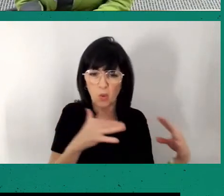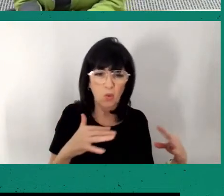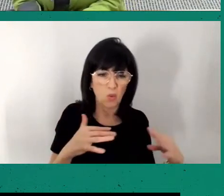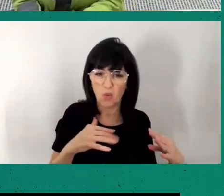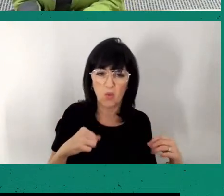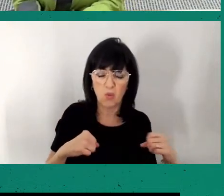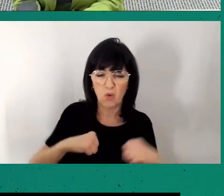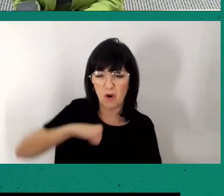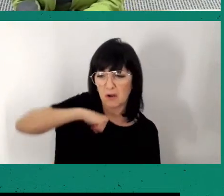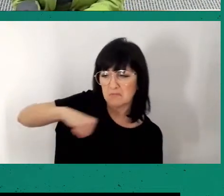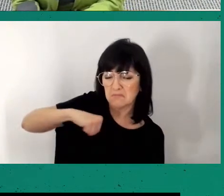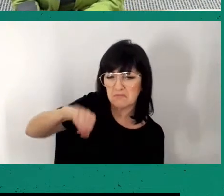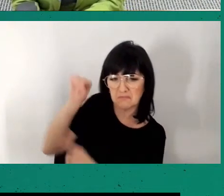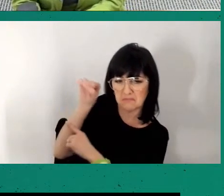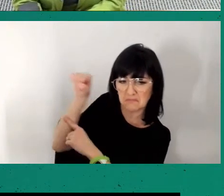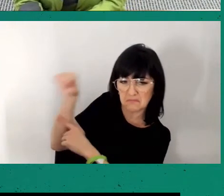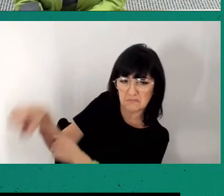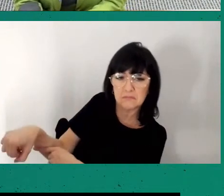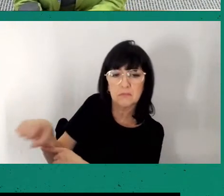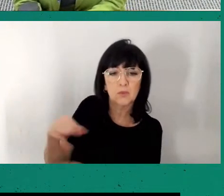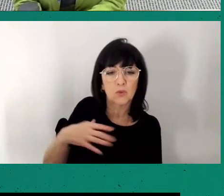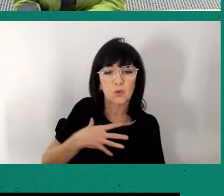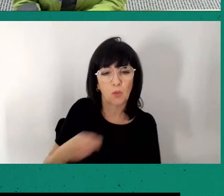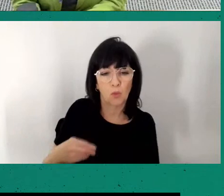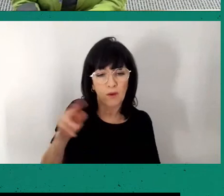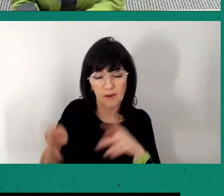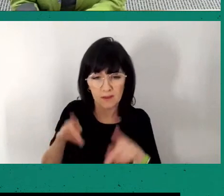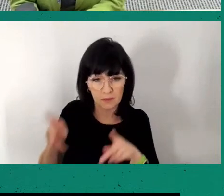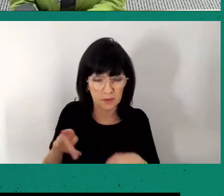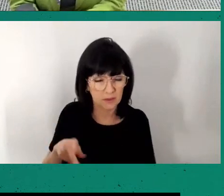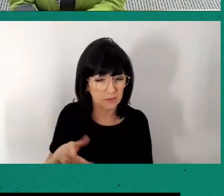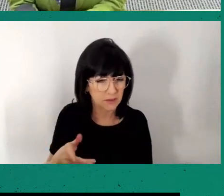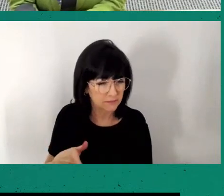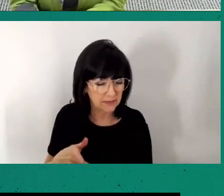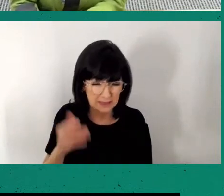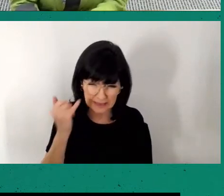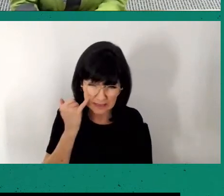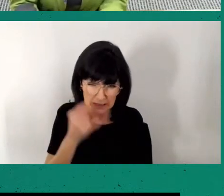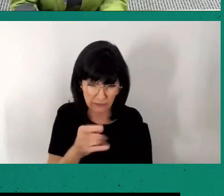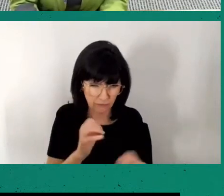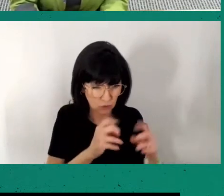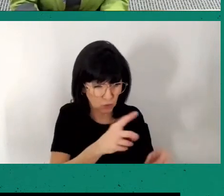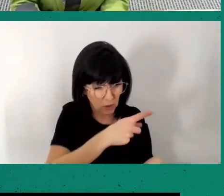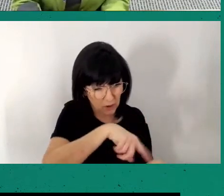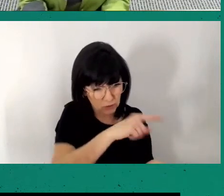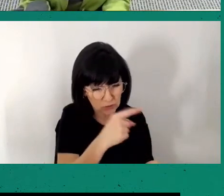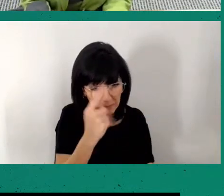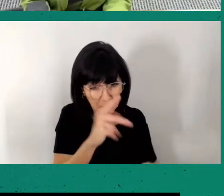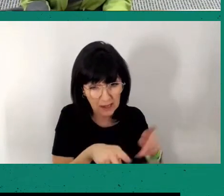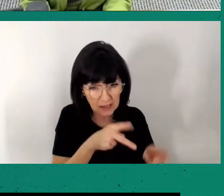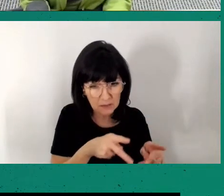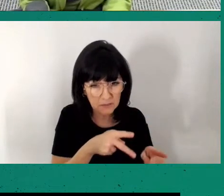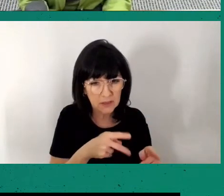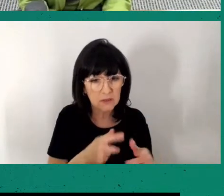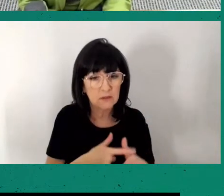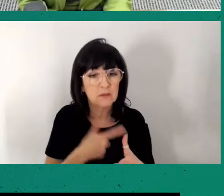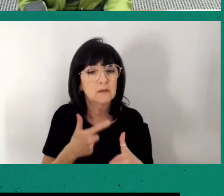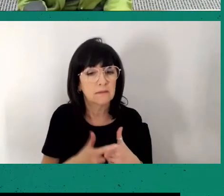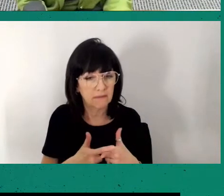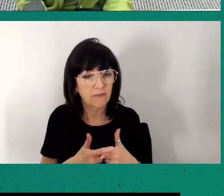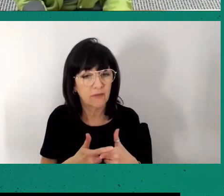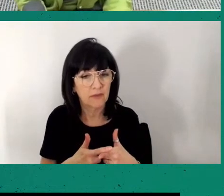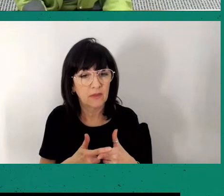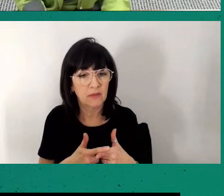feared that education of Blacks would lead to miscegenation and compel whites to deliver their daughters